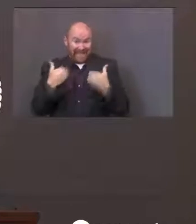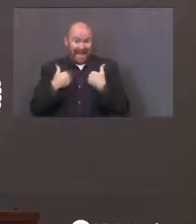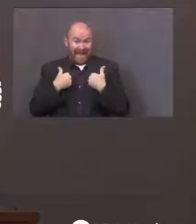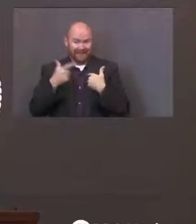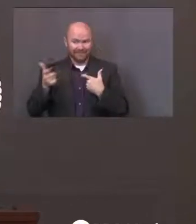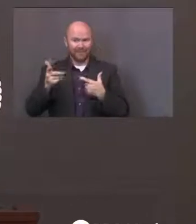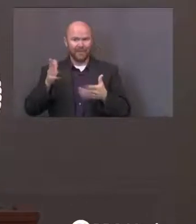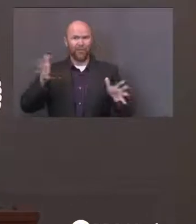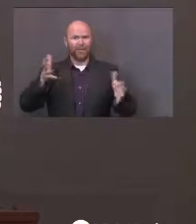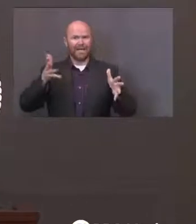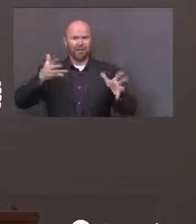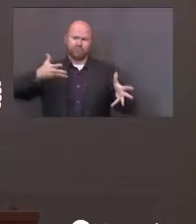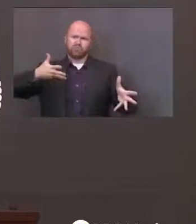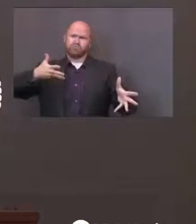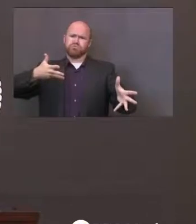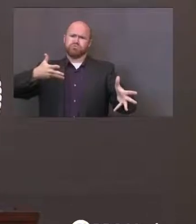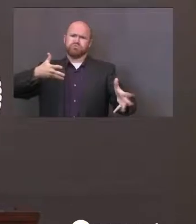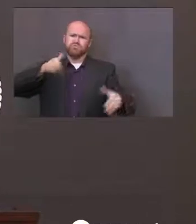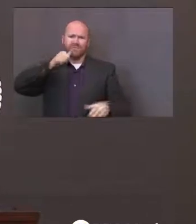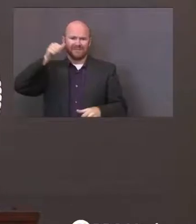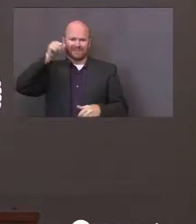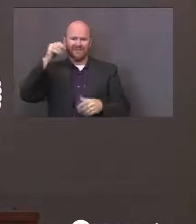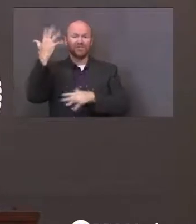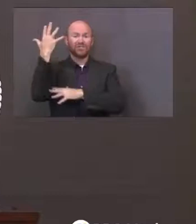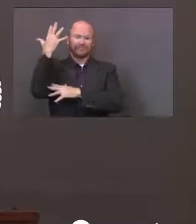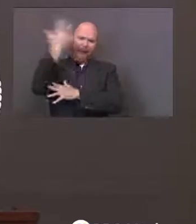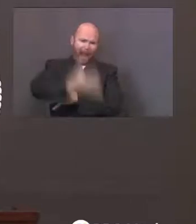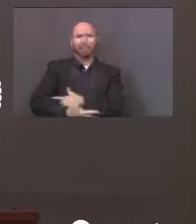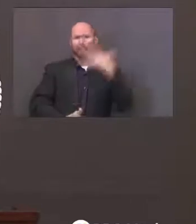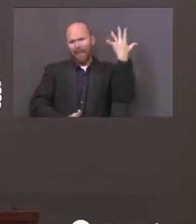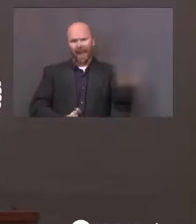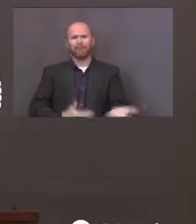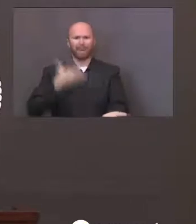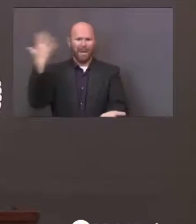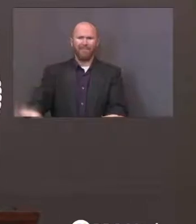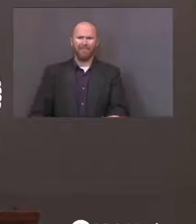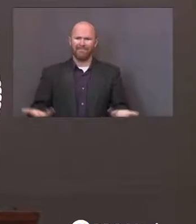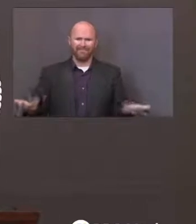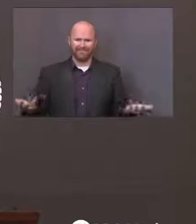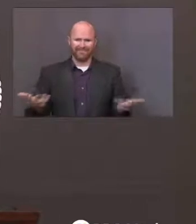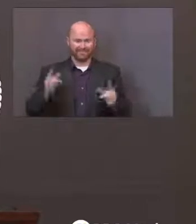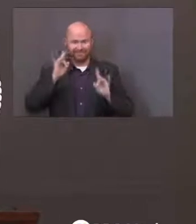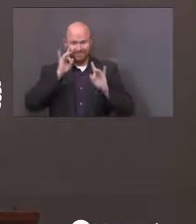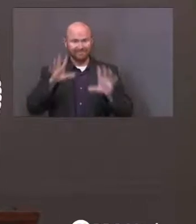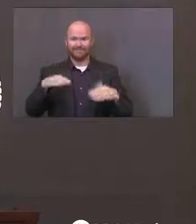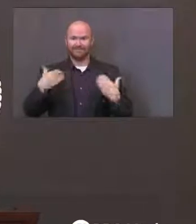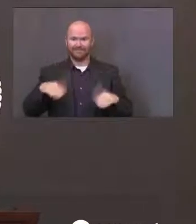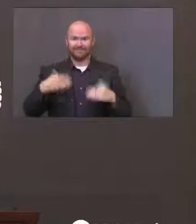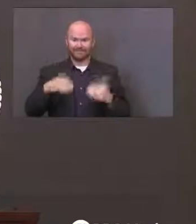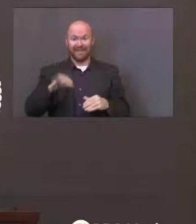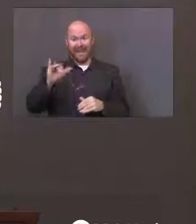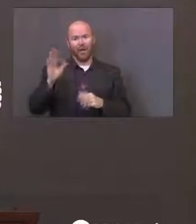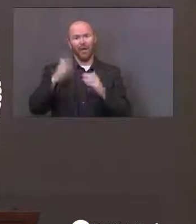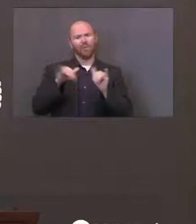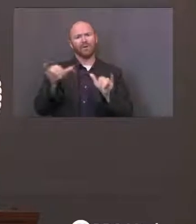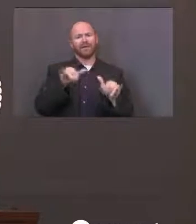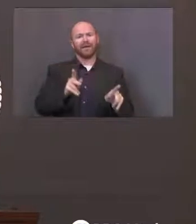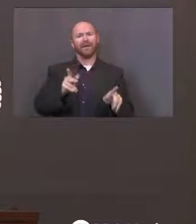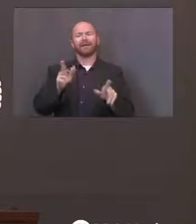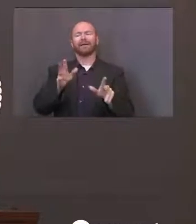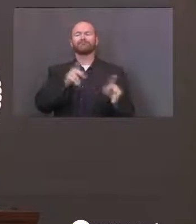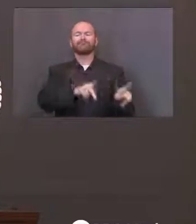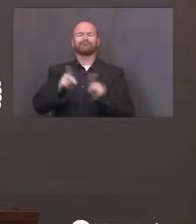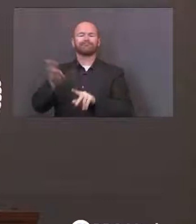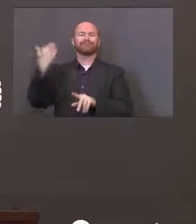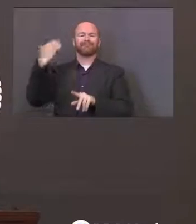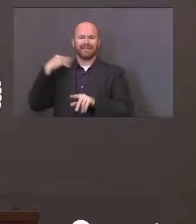this windstorm of magnificent proportion. Reminds us of 2011, which was